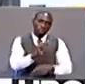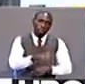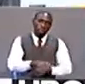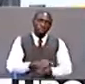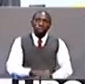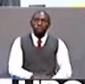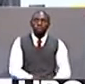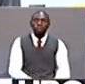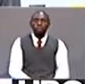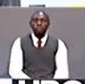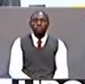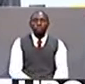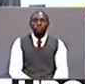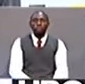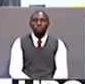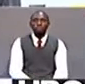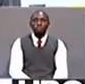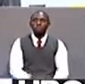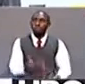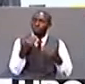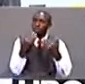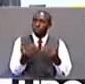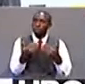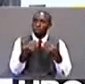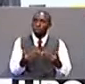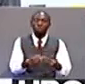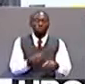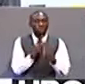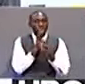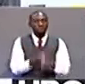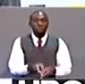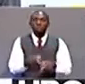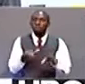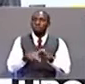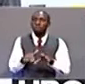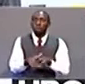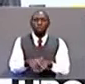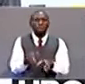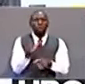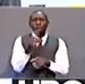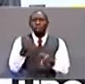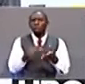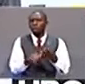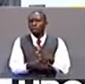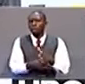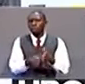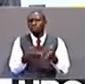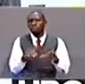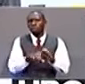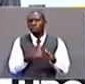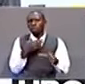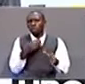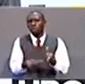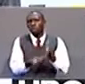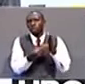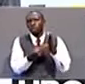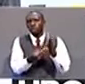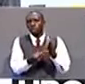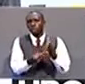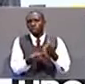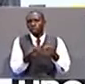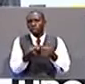Thank you very much, Honourable Members. There was also another matter members wanted to add, but I realized it was in a breach of